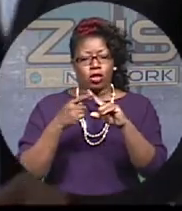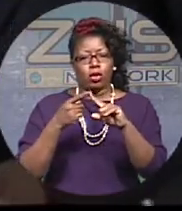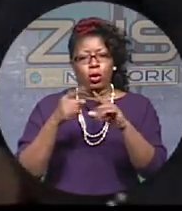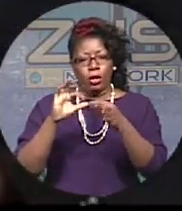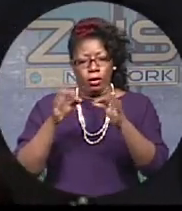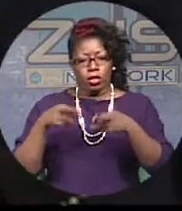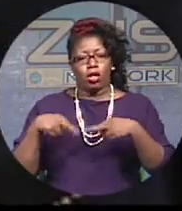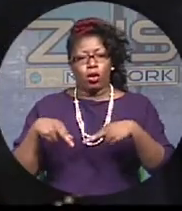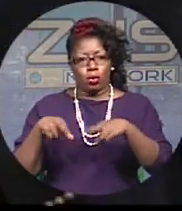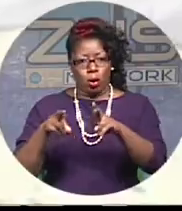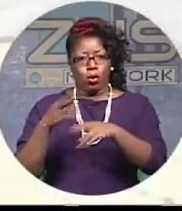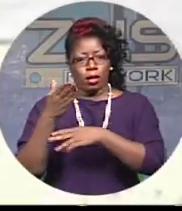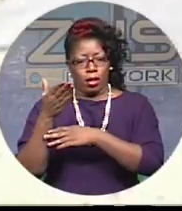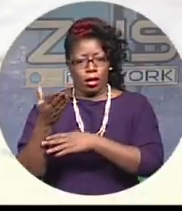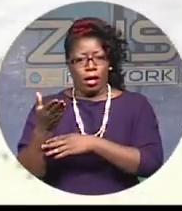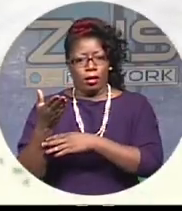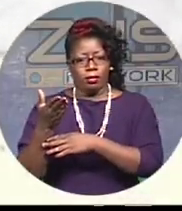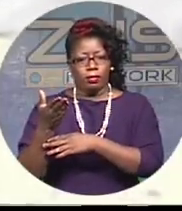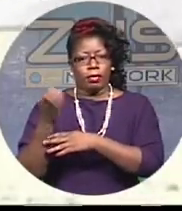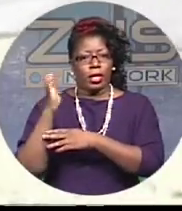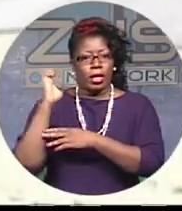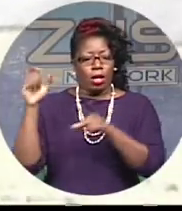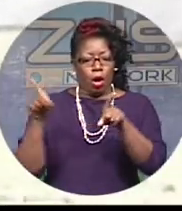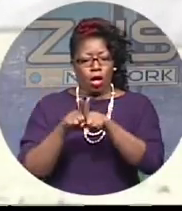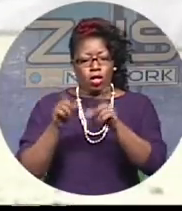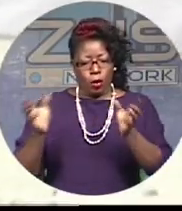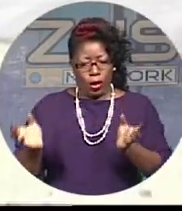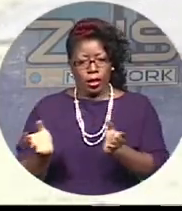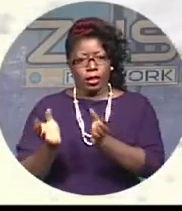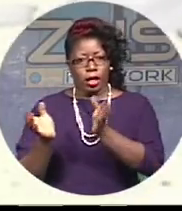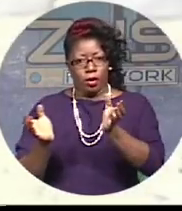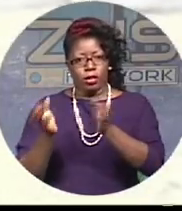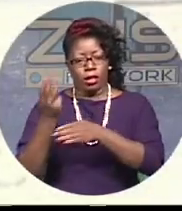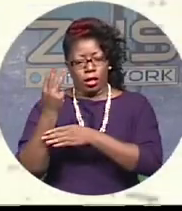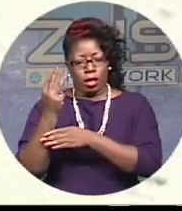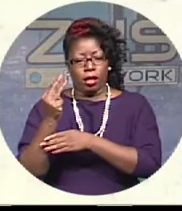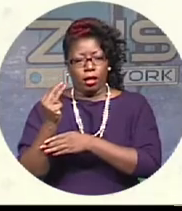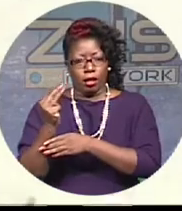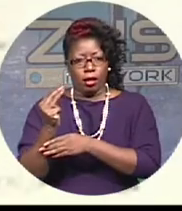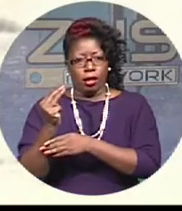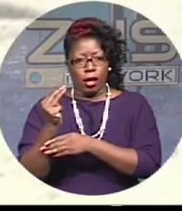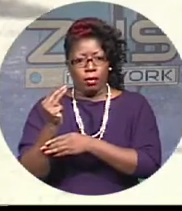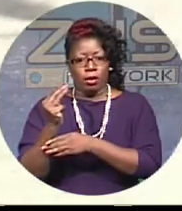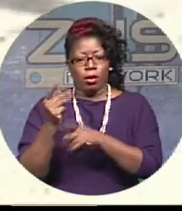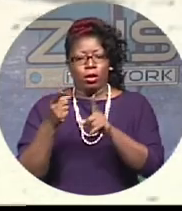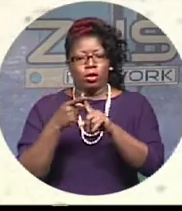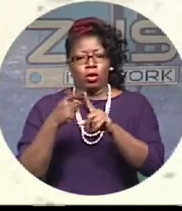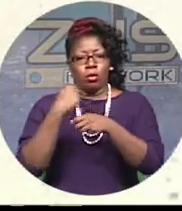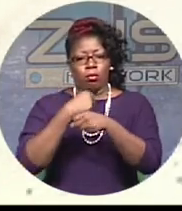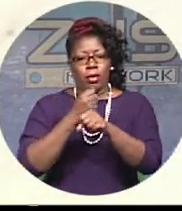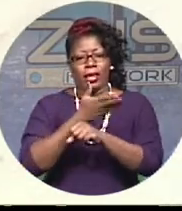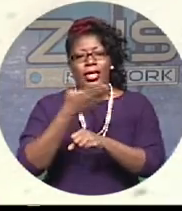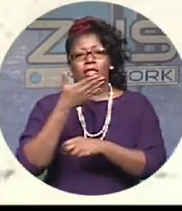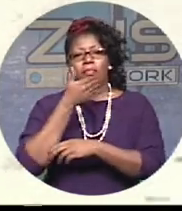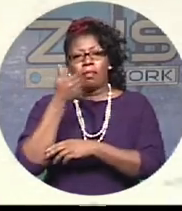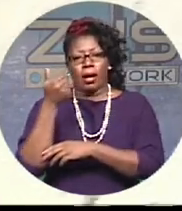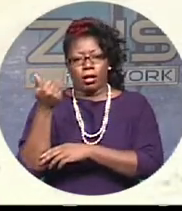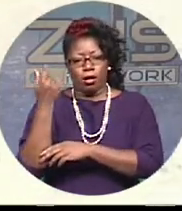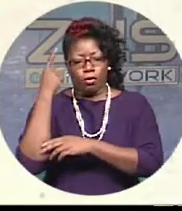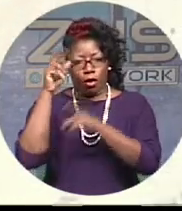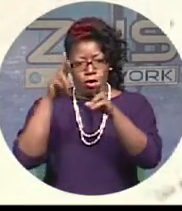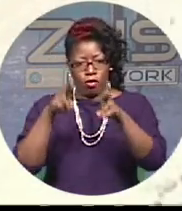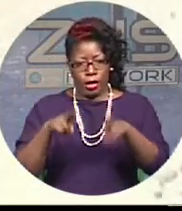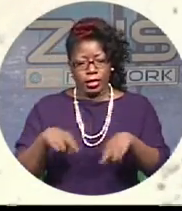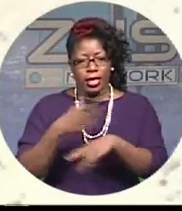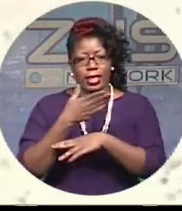Davis urged San Salvador leaders to view the project as a means to help to make things better for all residents. He then outlined the scope of the